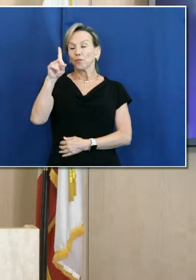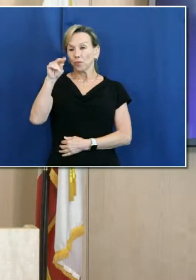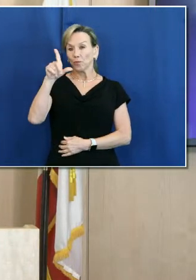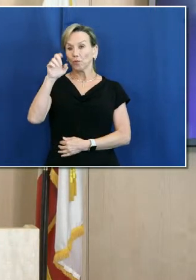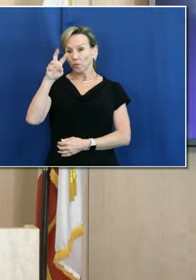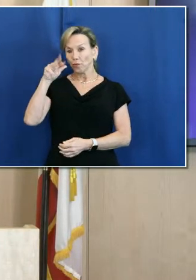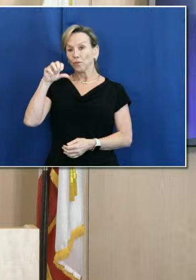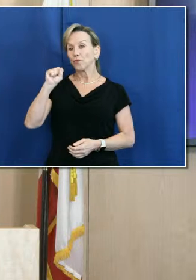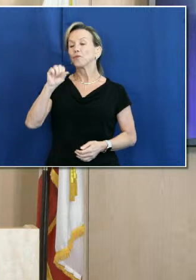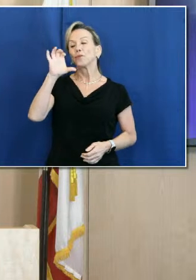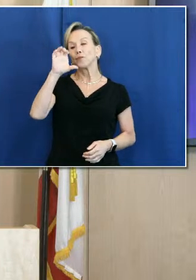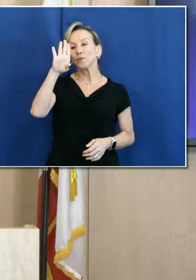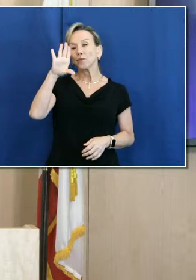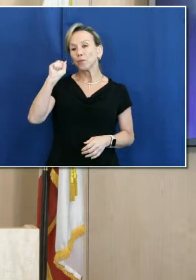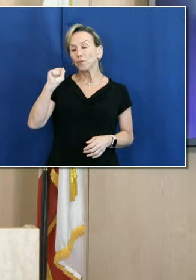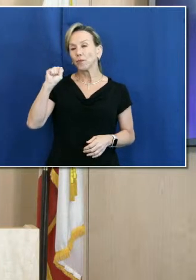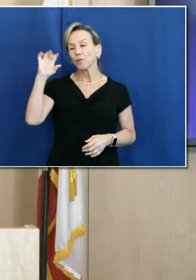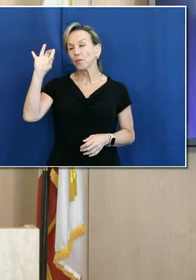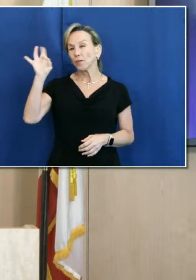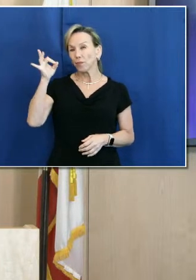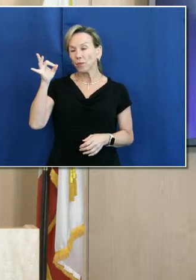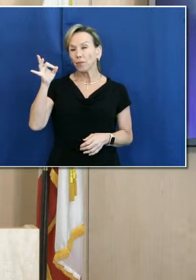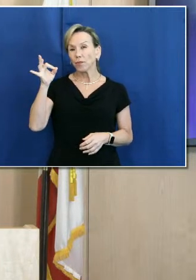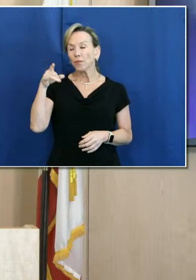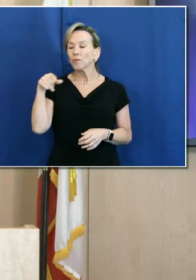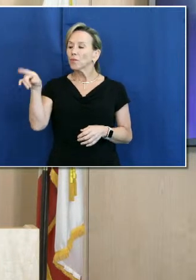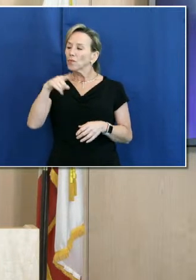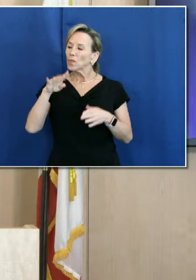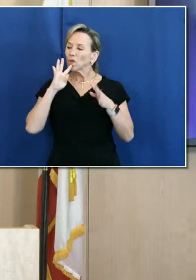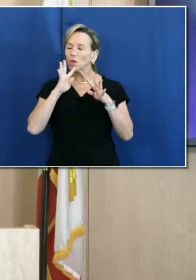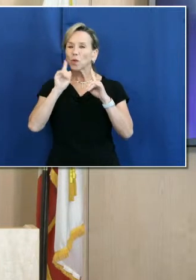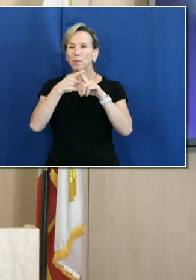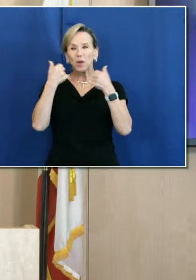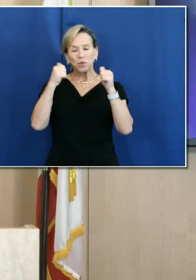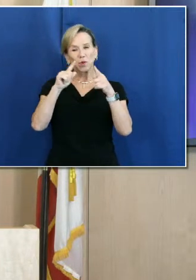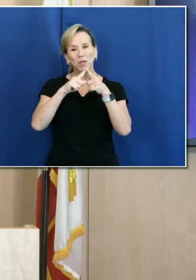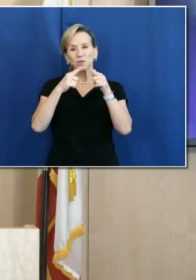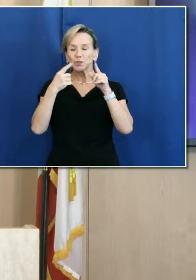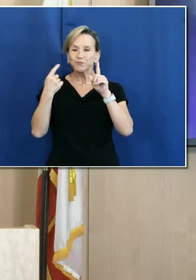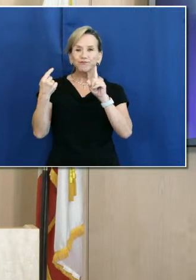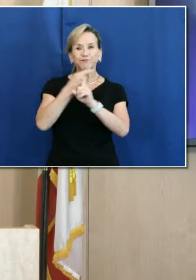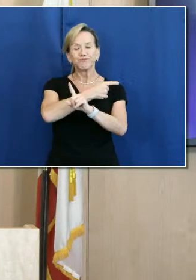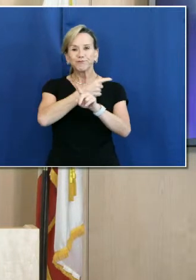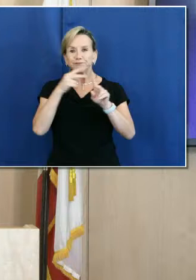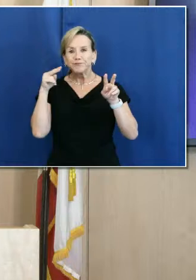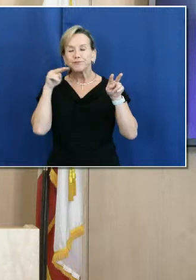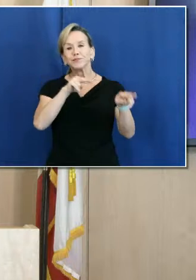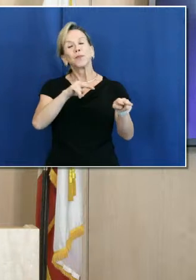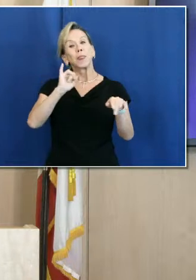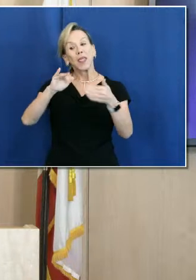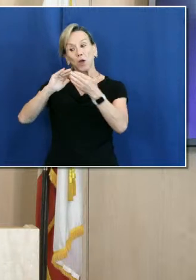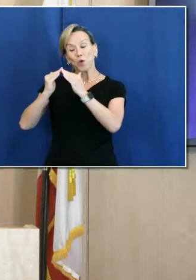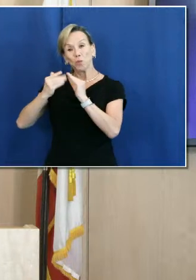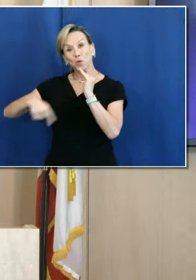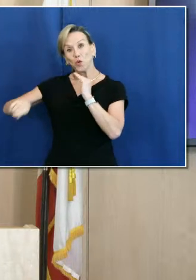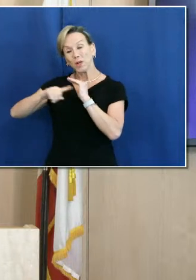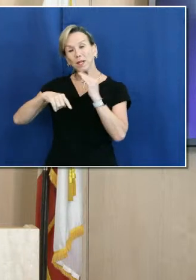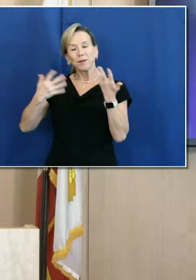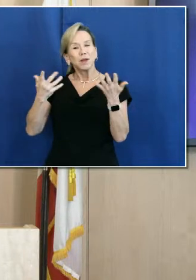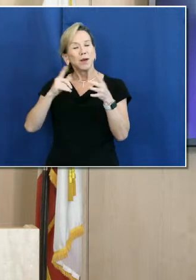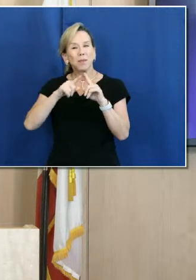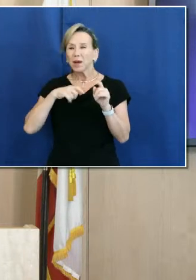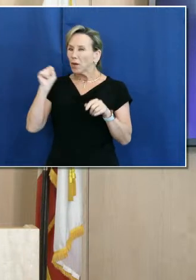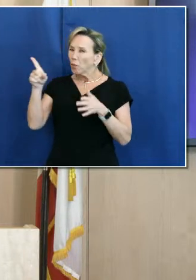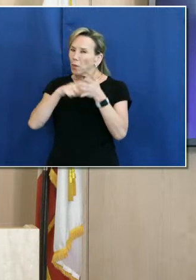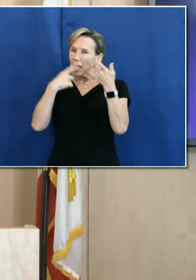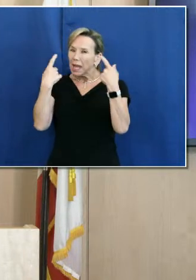Thank you. We've heard you guys talk a lot about community tracing efforts, and I'm wondering if you could explain what happens if a county resident contracts the